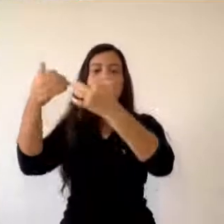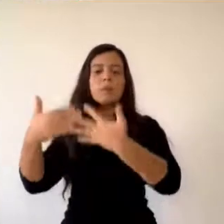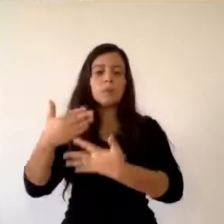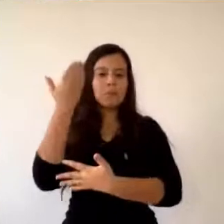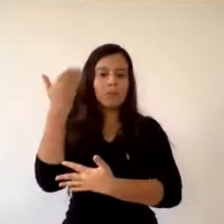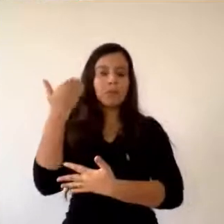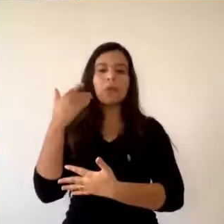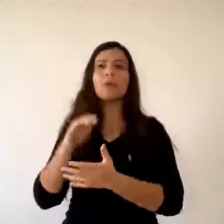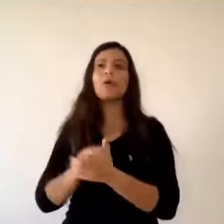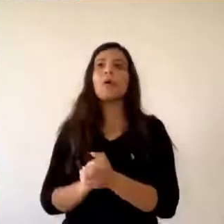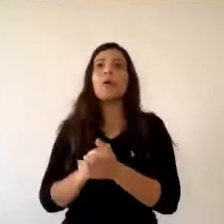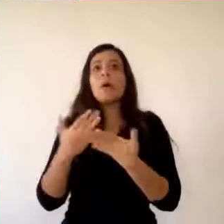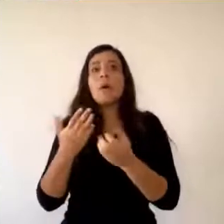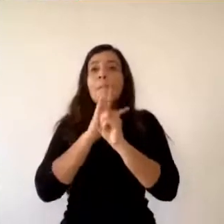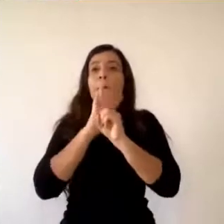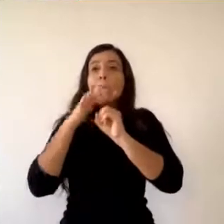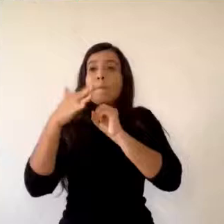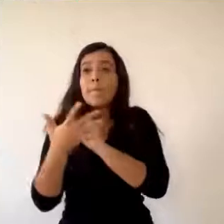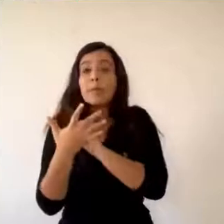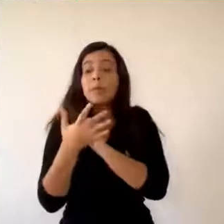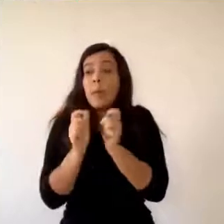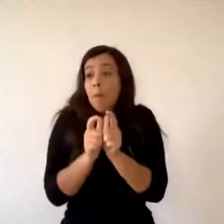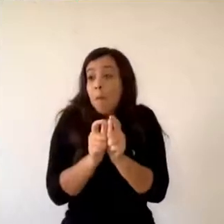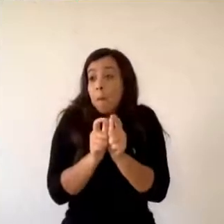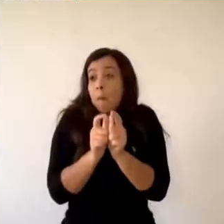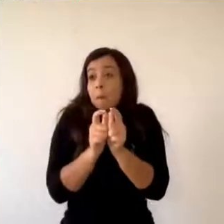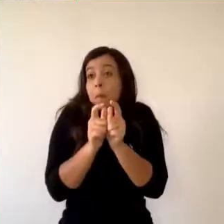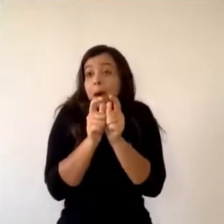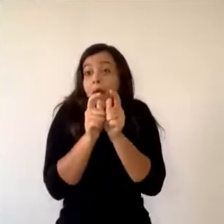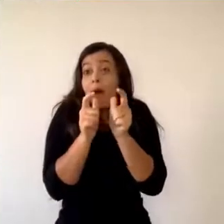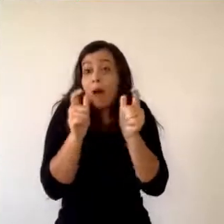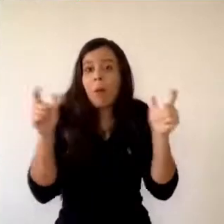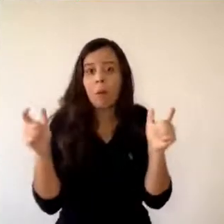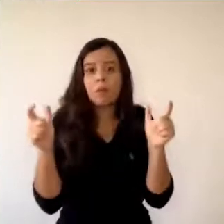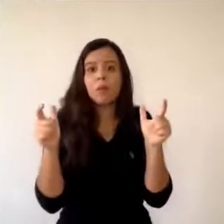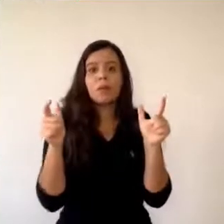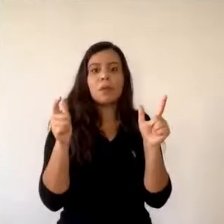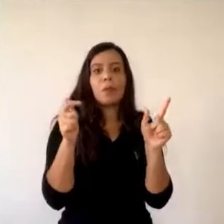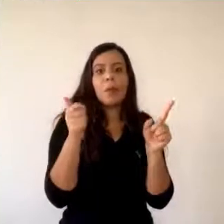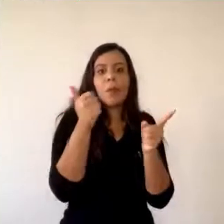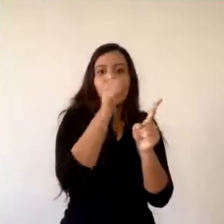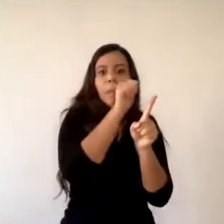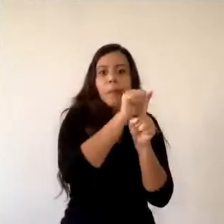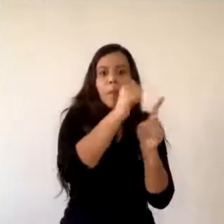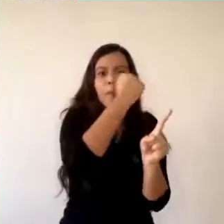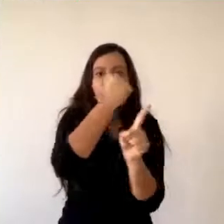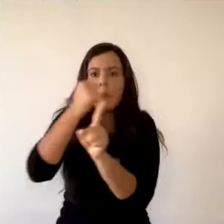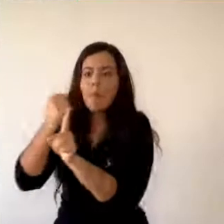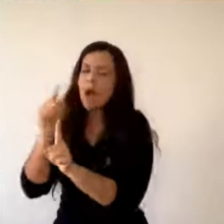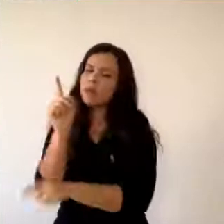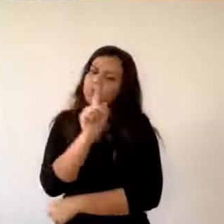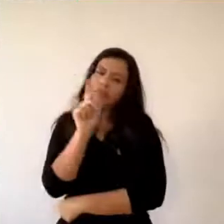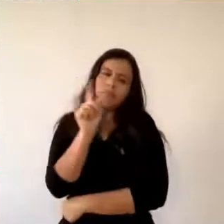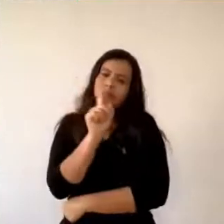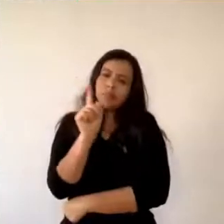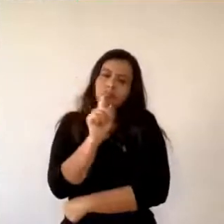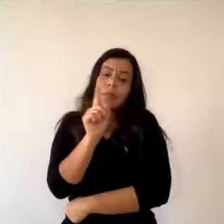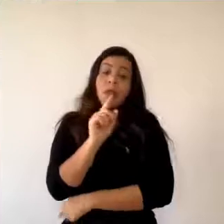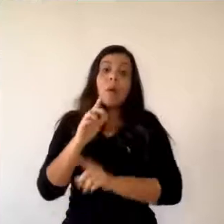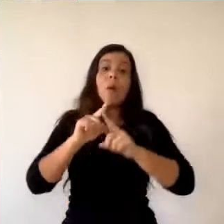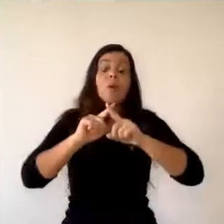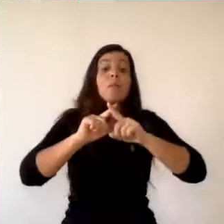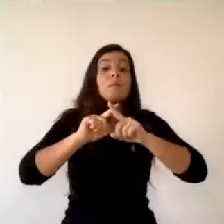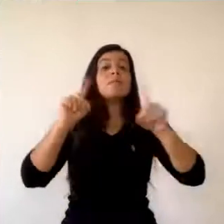that it's not like the pandemic have increased this violence, but rather gender